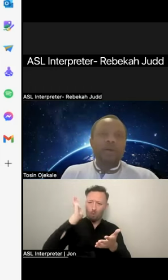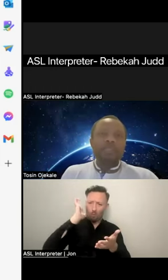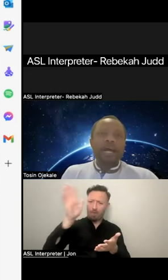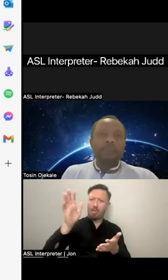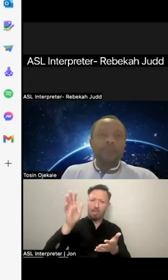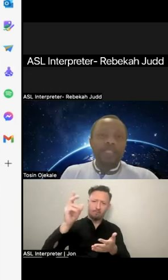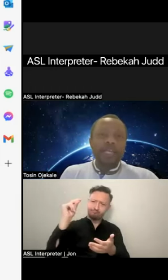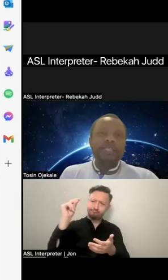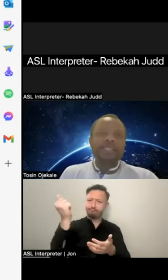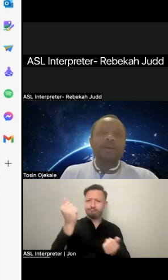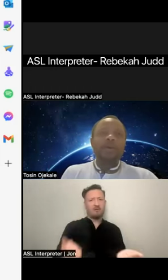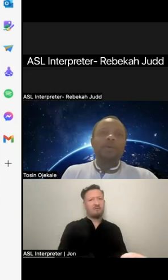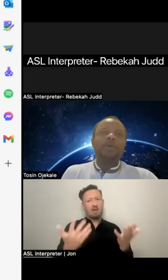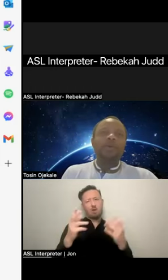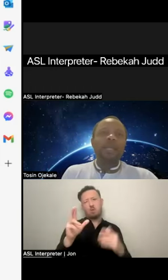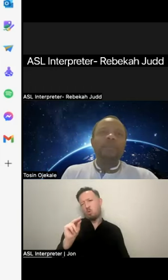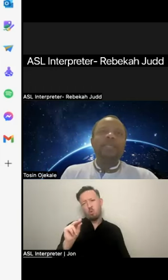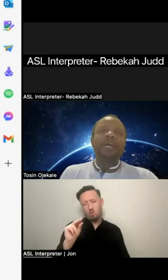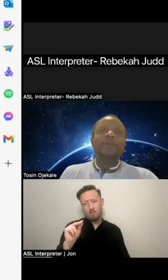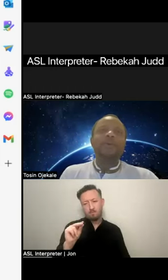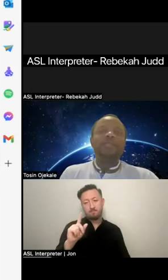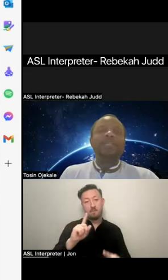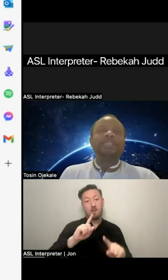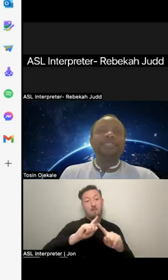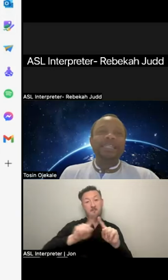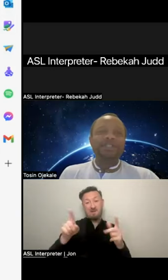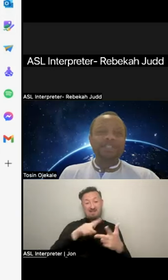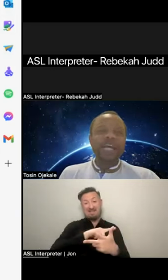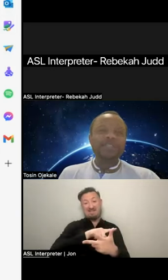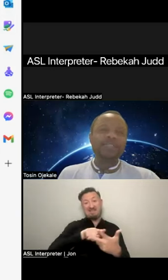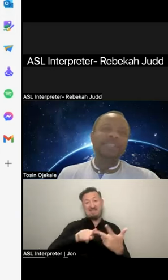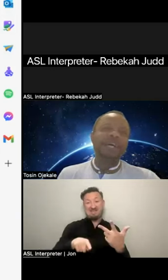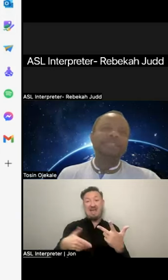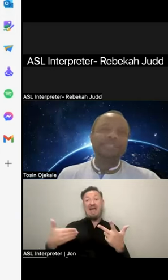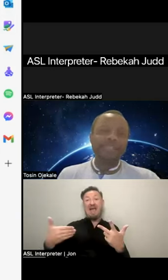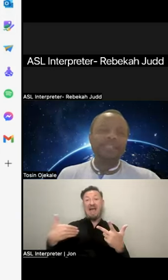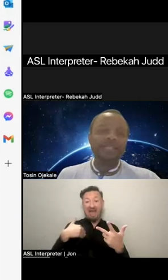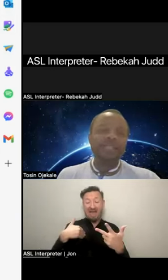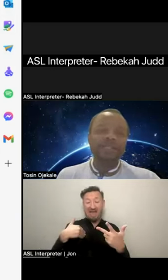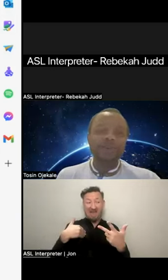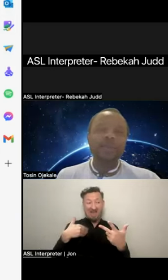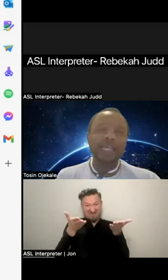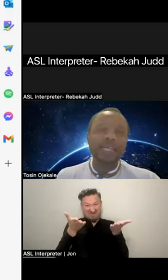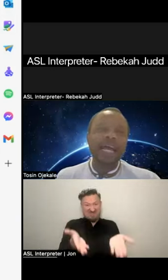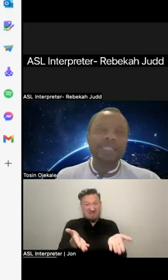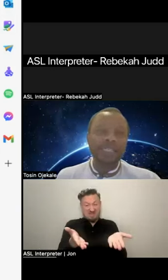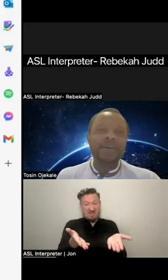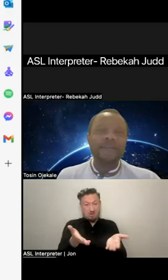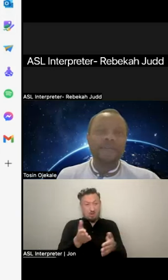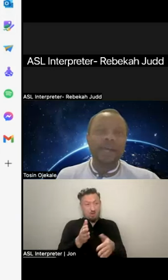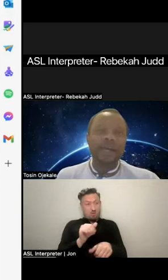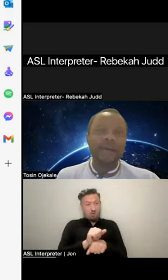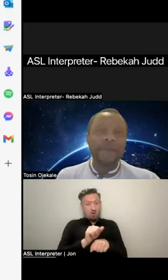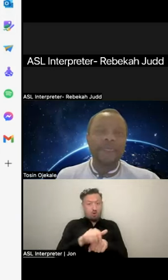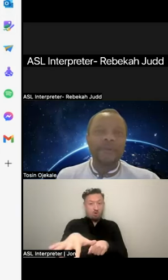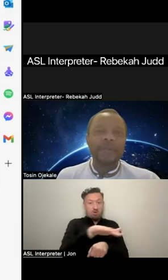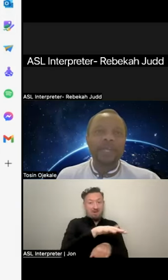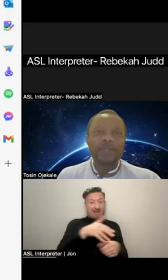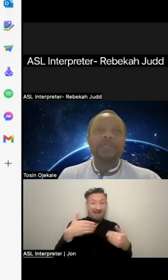their presence only means that there's a chance that it could ignite